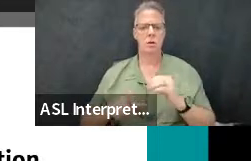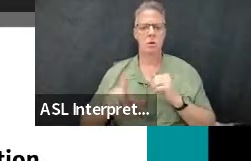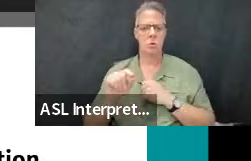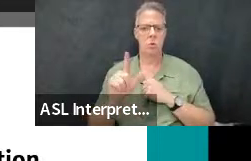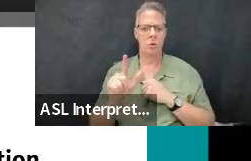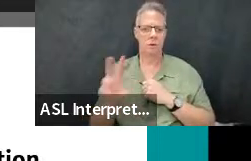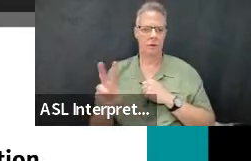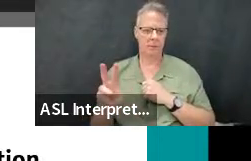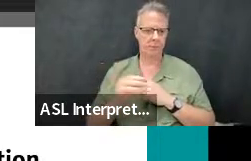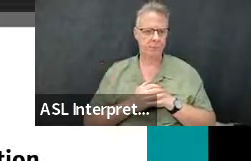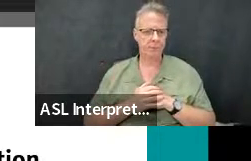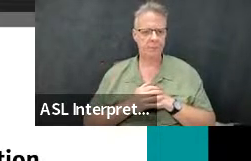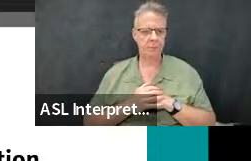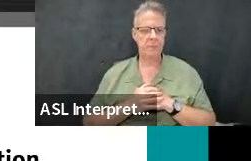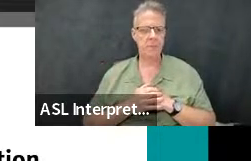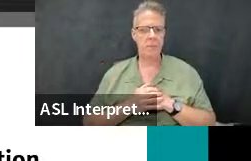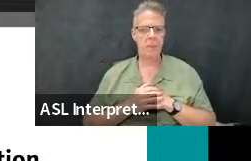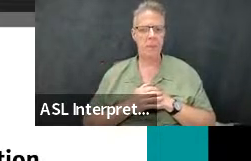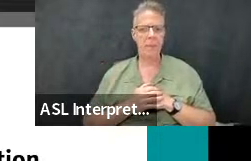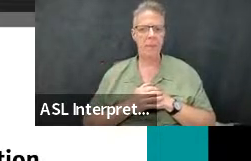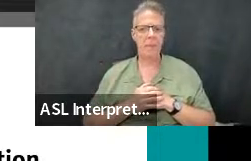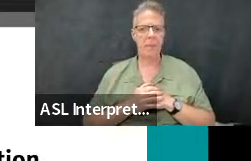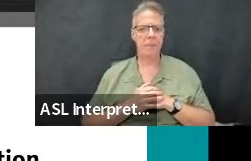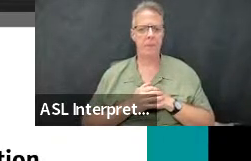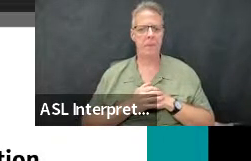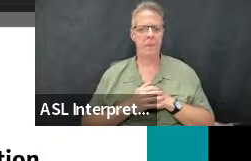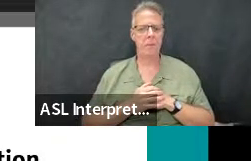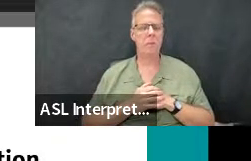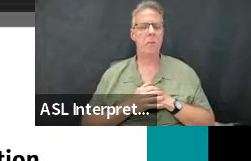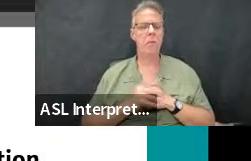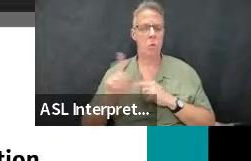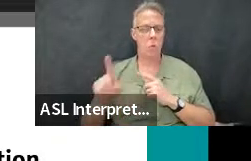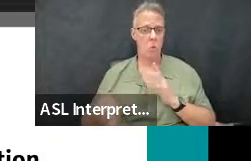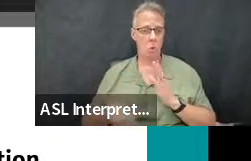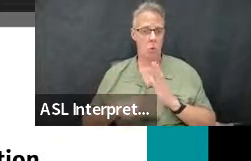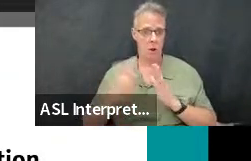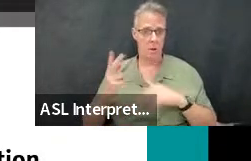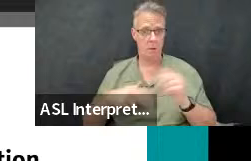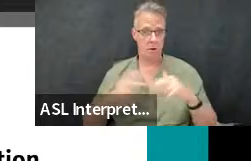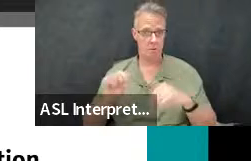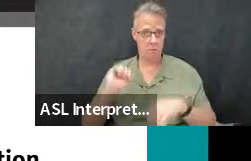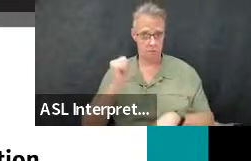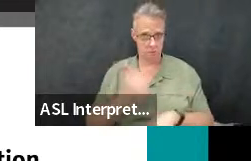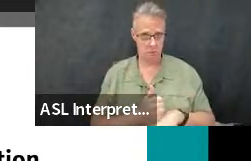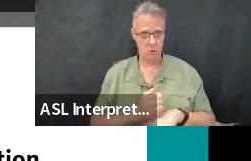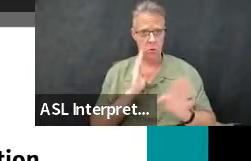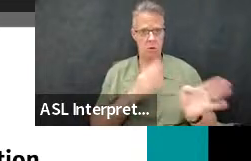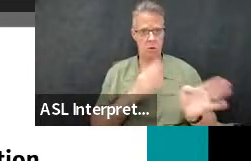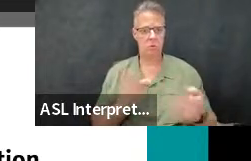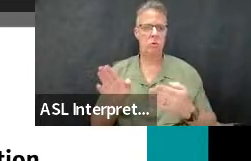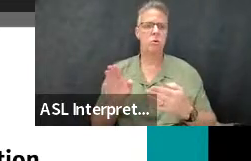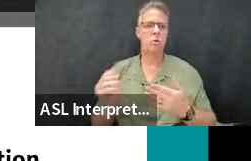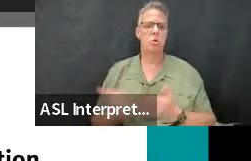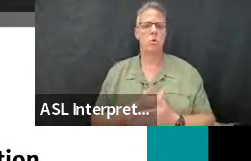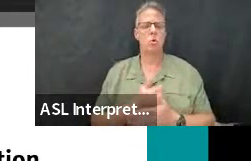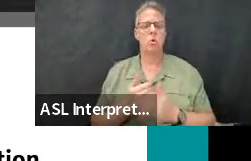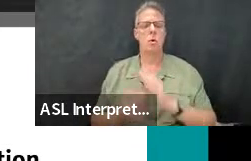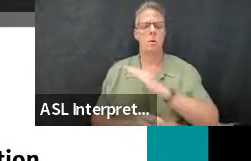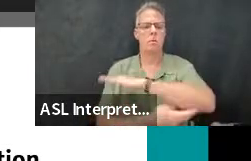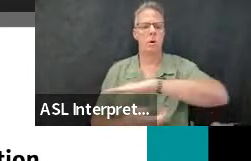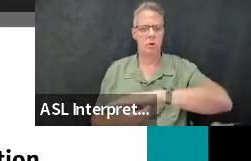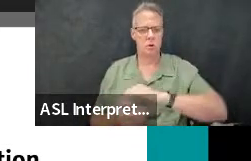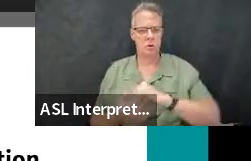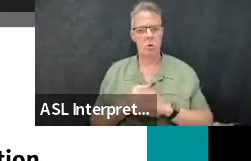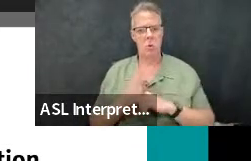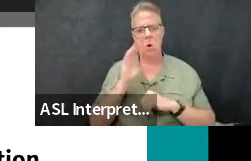2026. And once the new bridge is built, the toll will be shifted to the new bridge. It will be variable